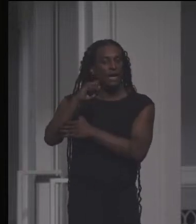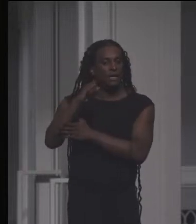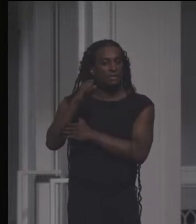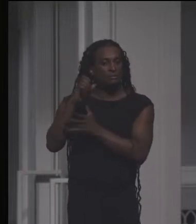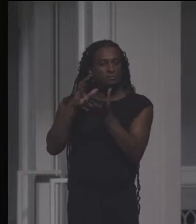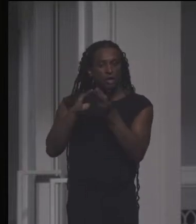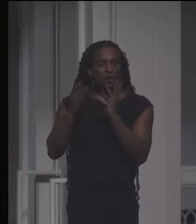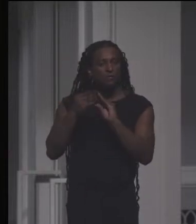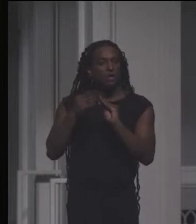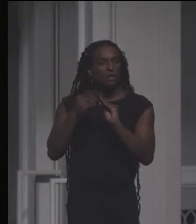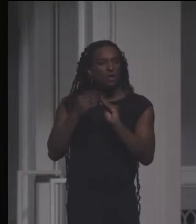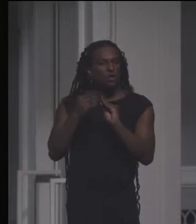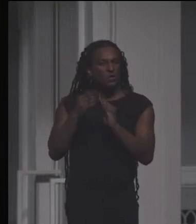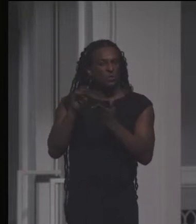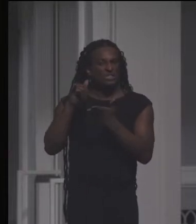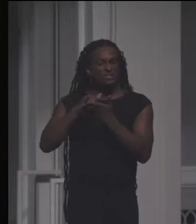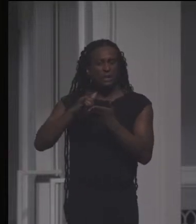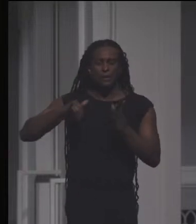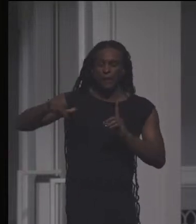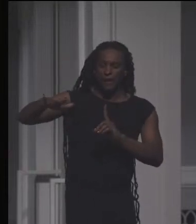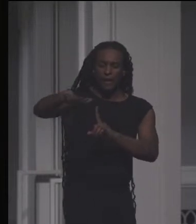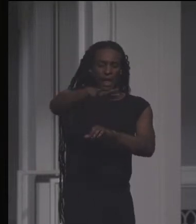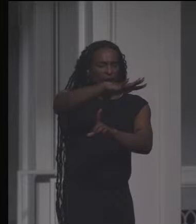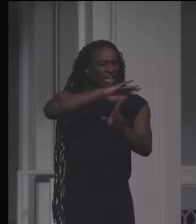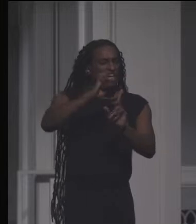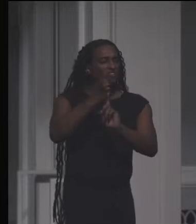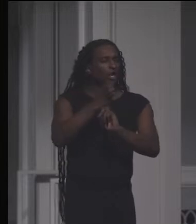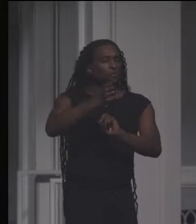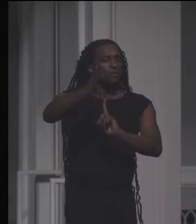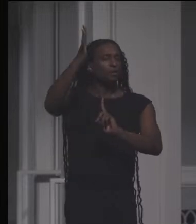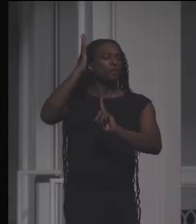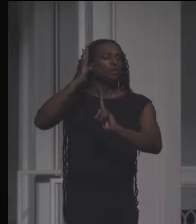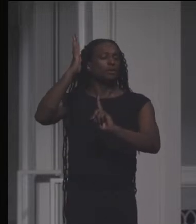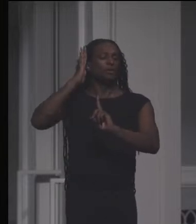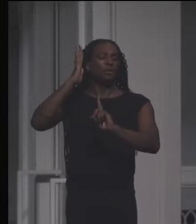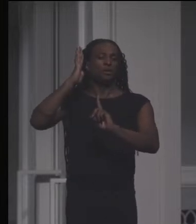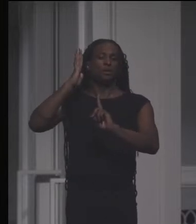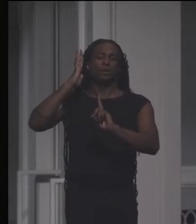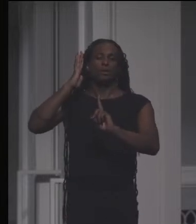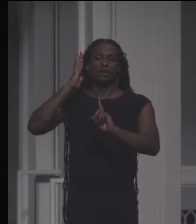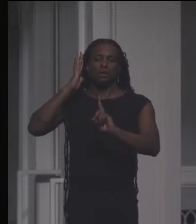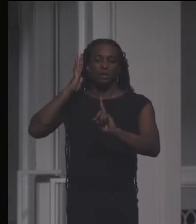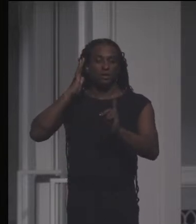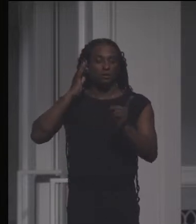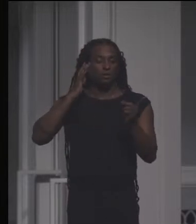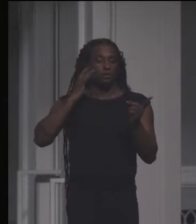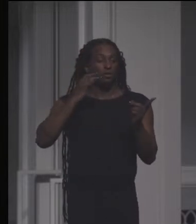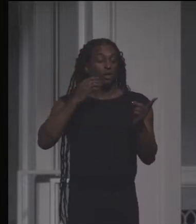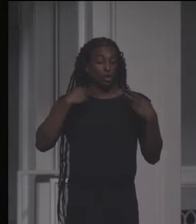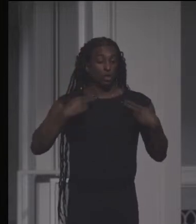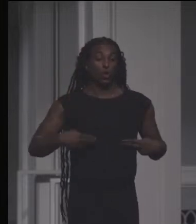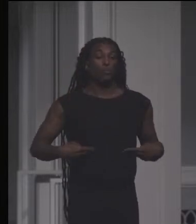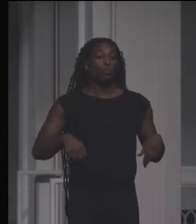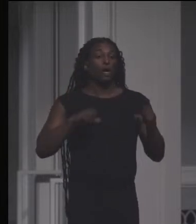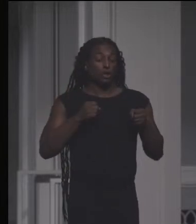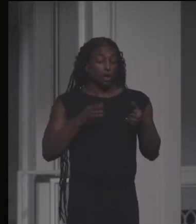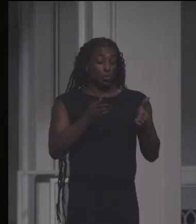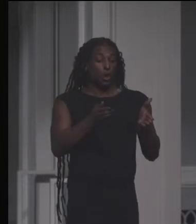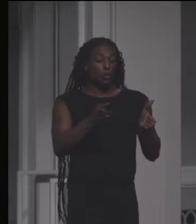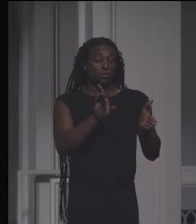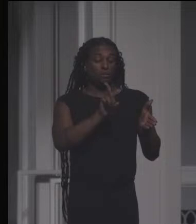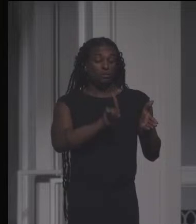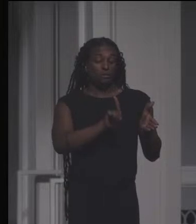landscape of long ago, the sense that the hero had only to step off the road to leave the safety